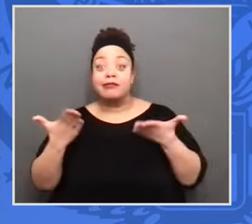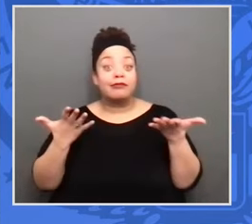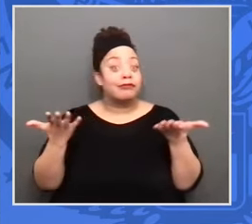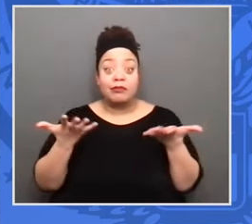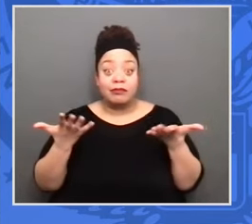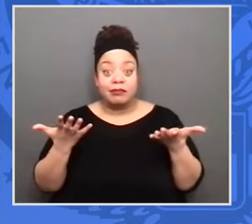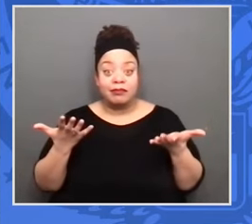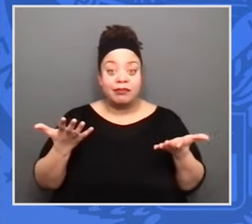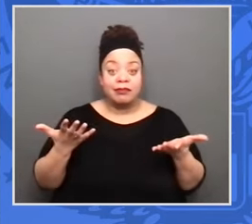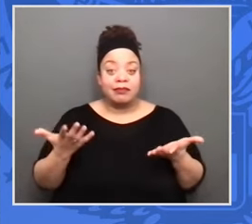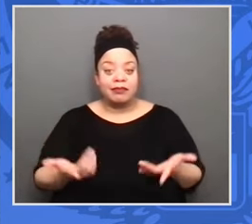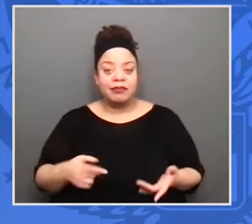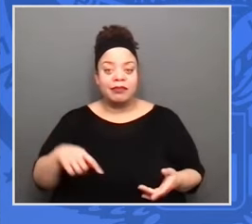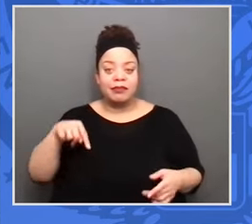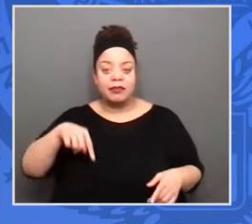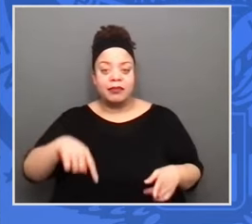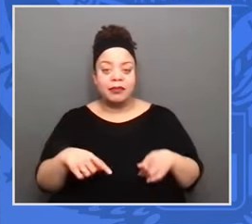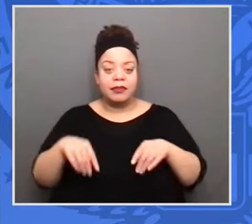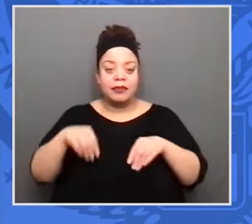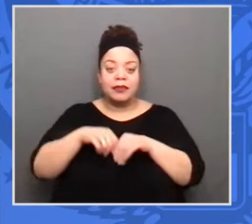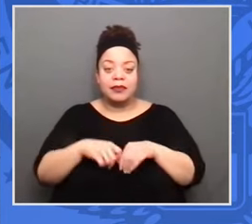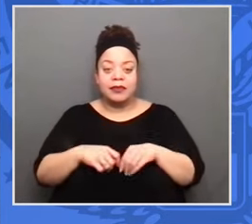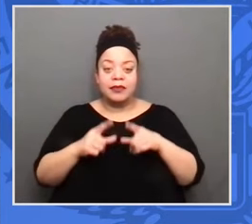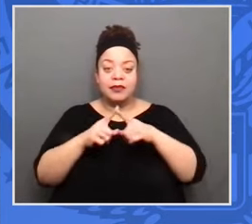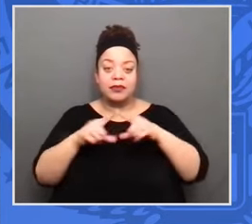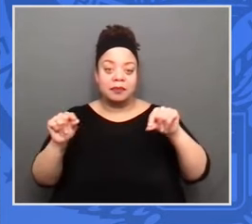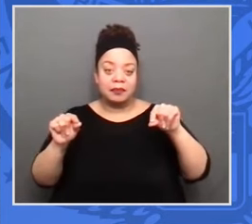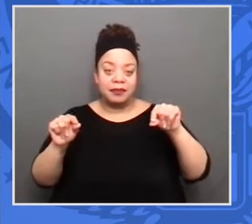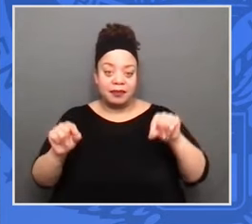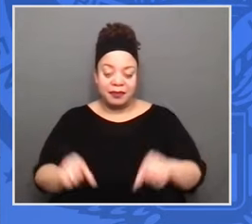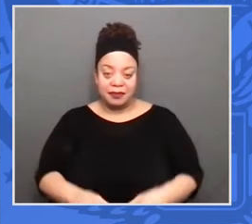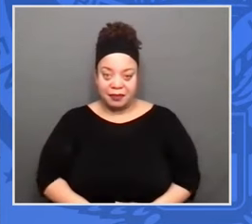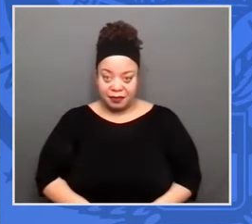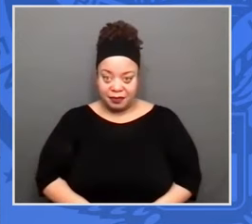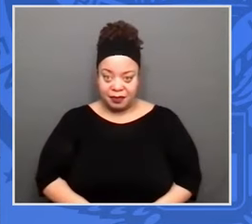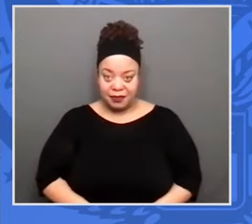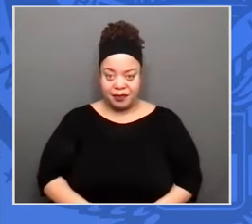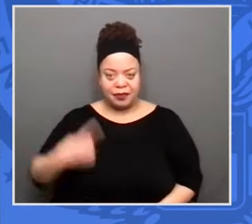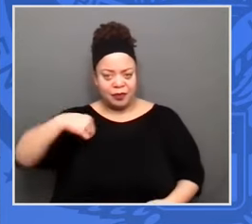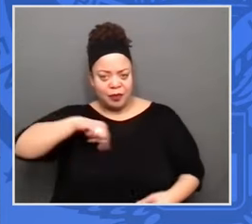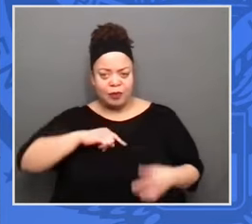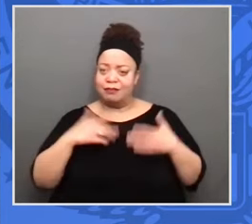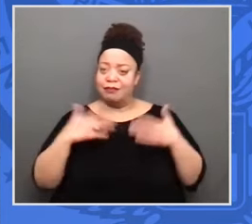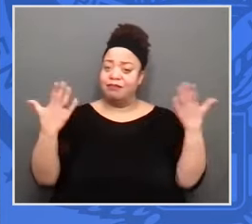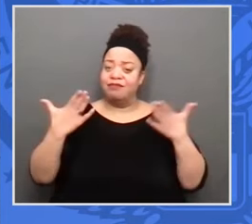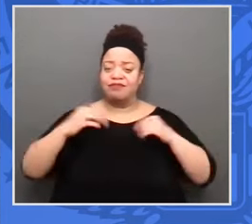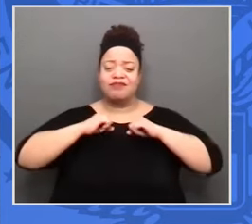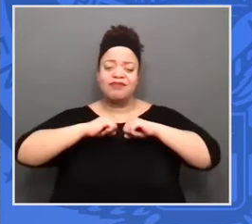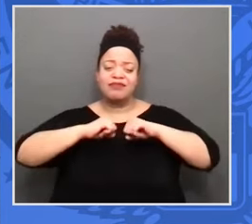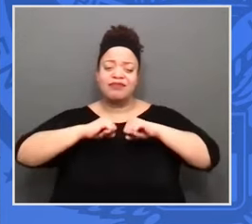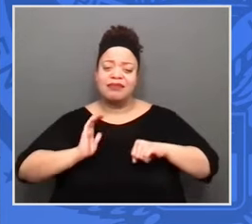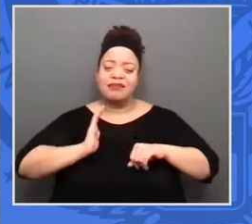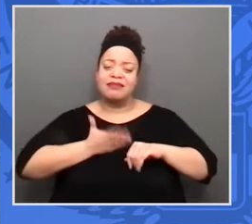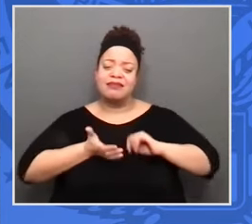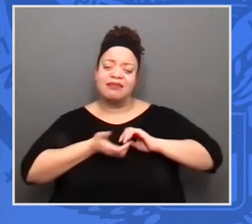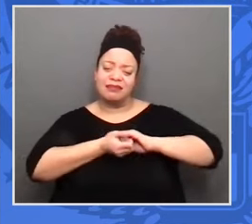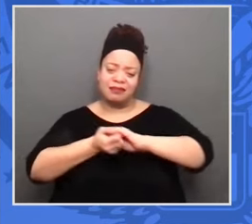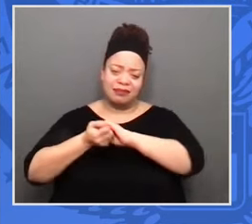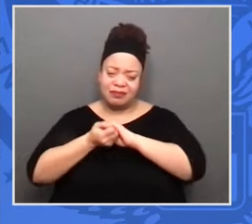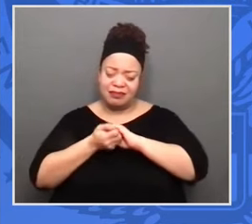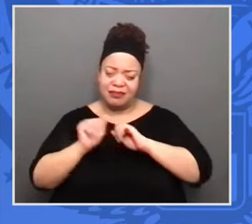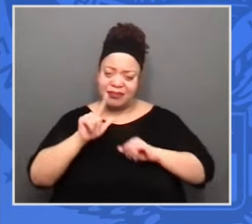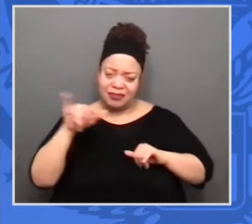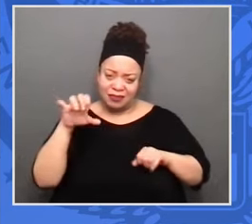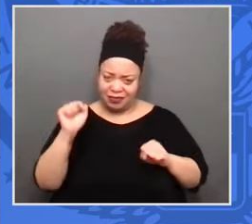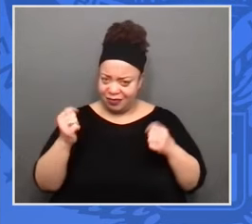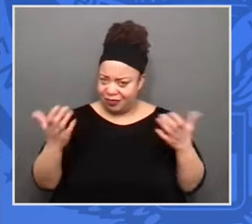here, we're focused on protecting and defending our regional allies, partners, in the United States of America. Our joint forces are committed to preserving security, stability,